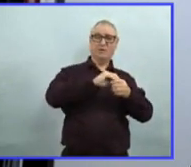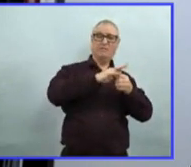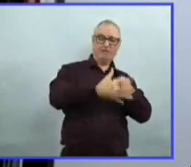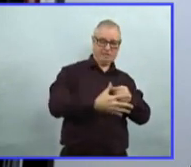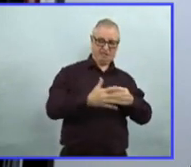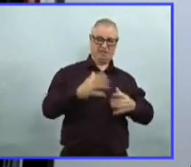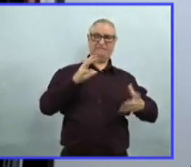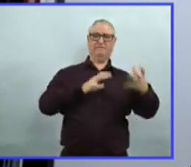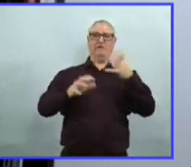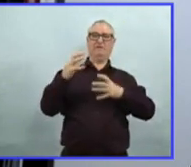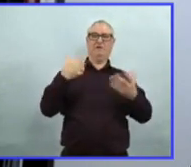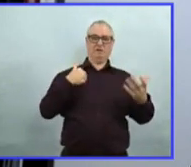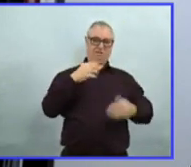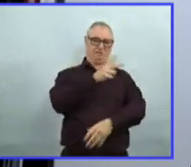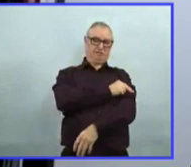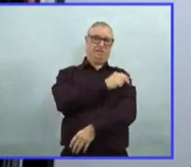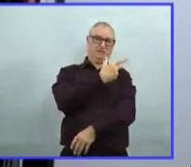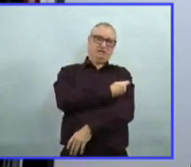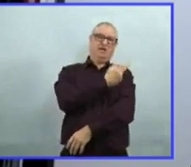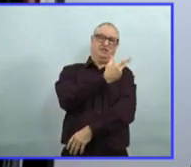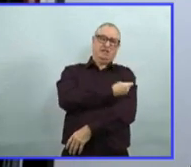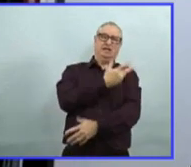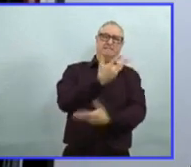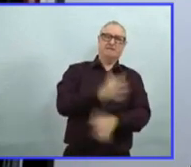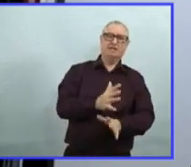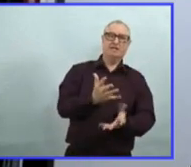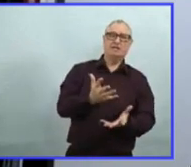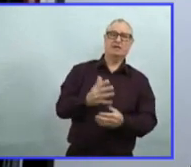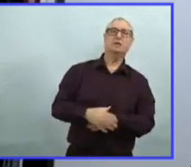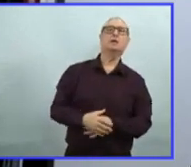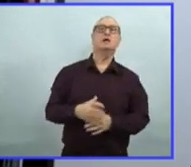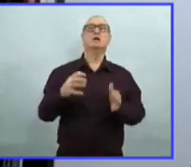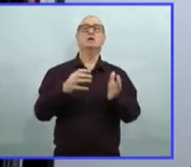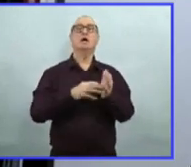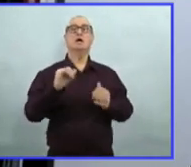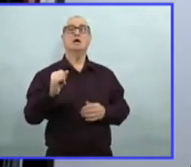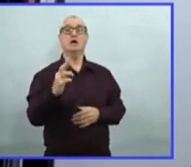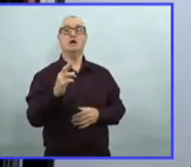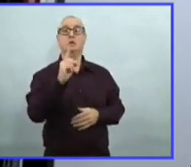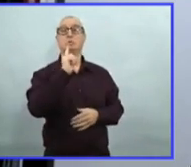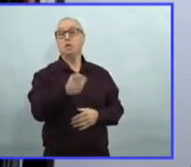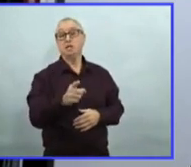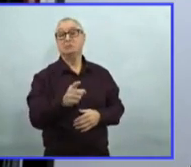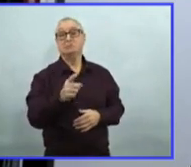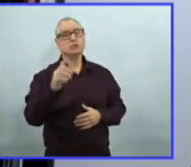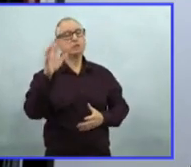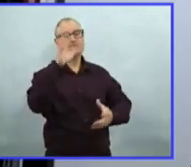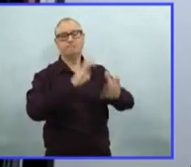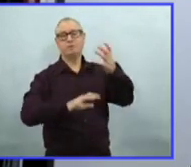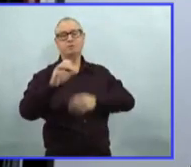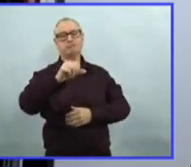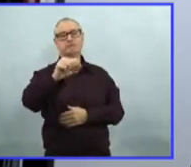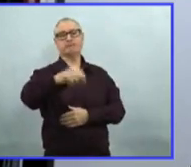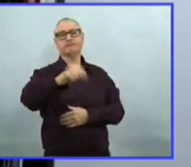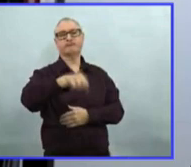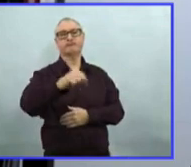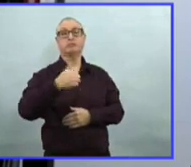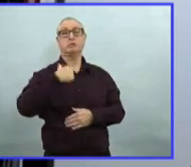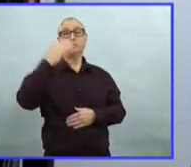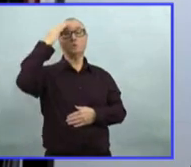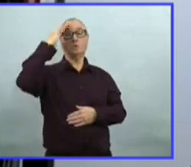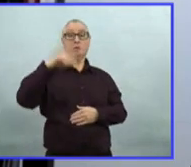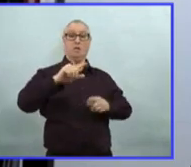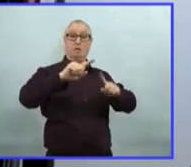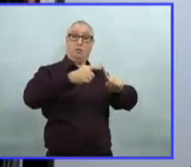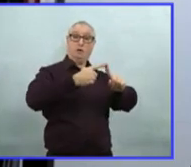I would say it's absolutely confusing. We're definitely seeing that 2 doses of the vaccine given months